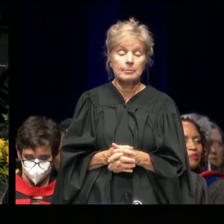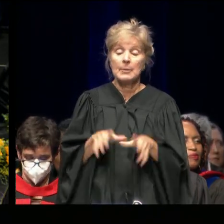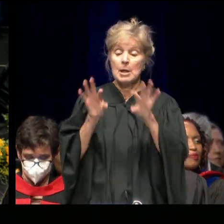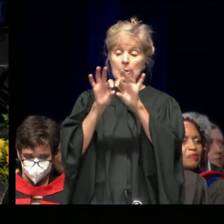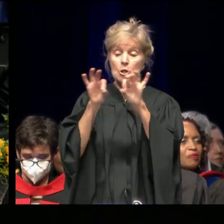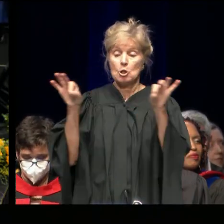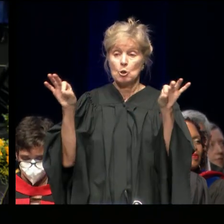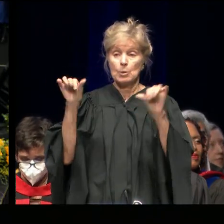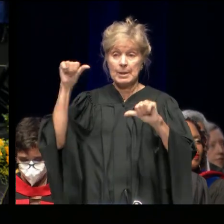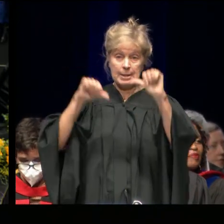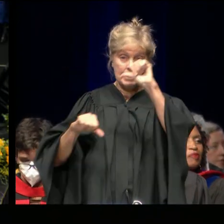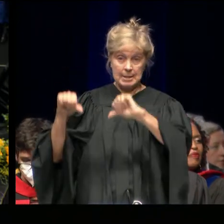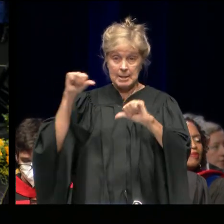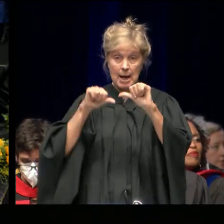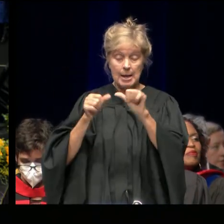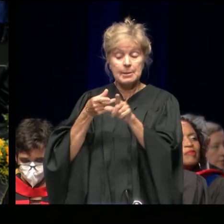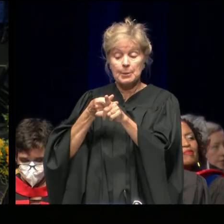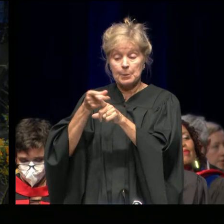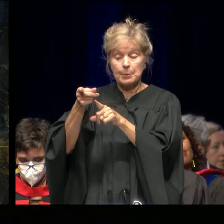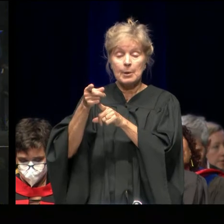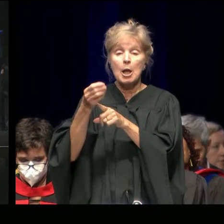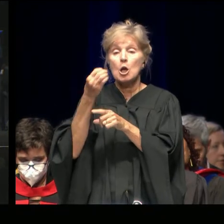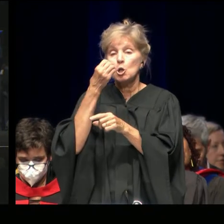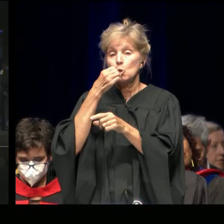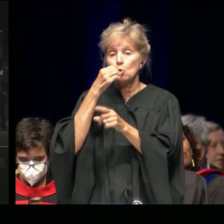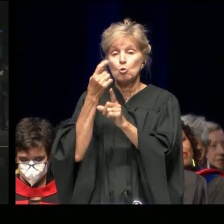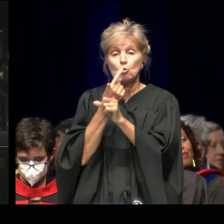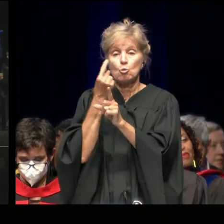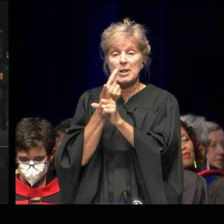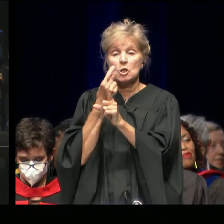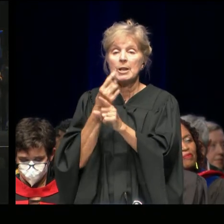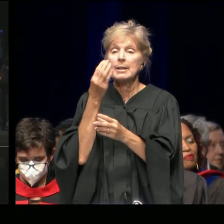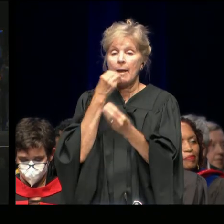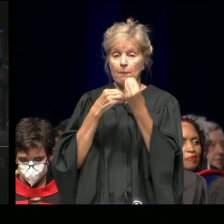Bachelor of Applied Science in Nutrition and Food.